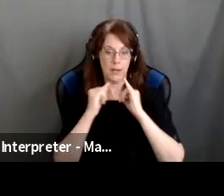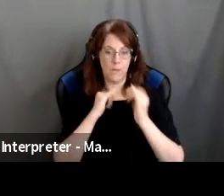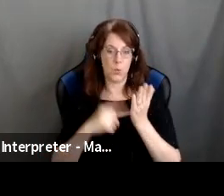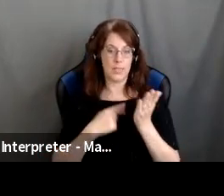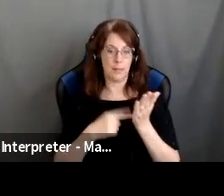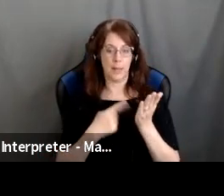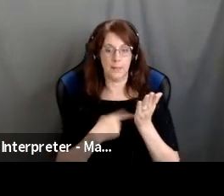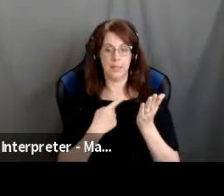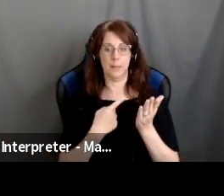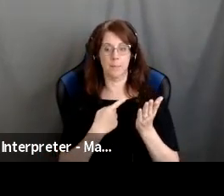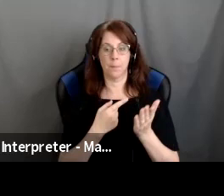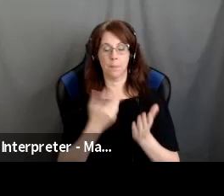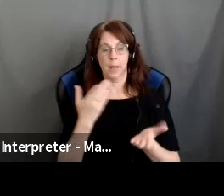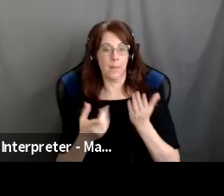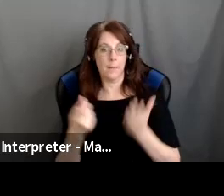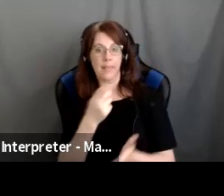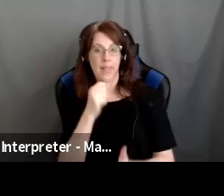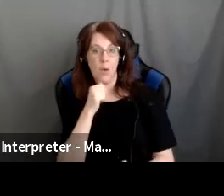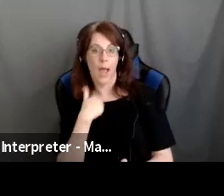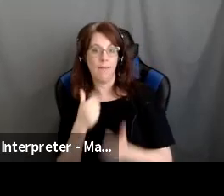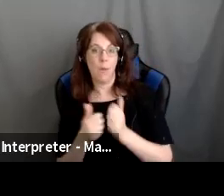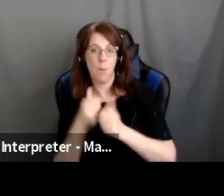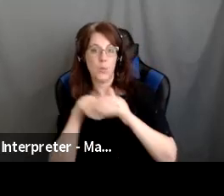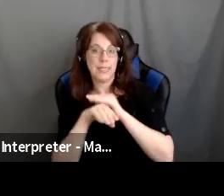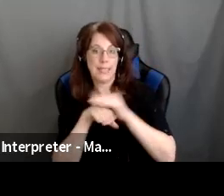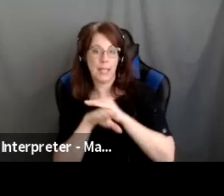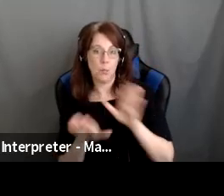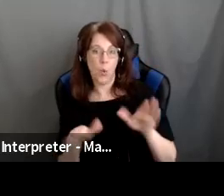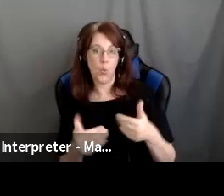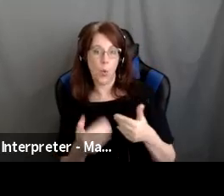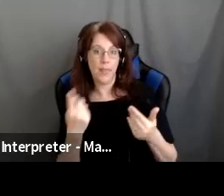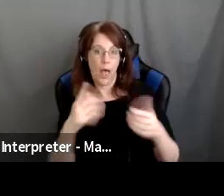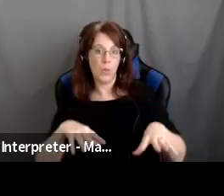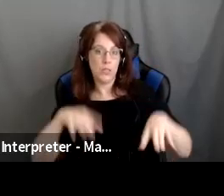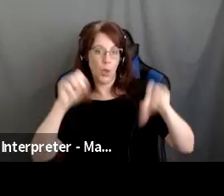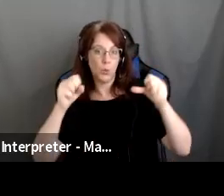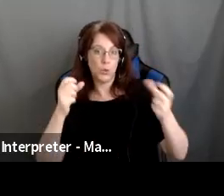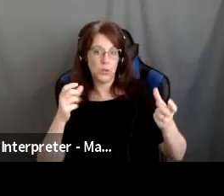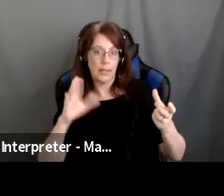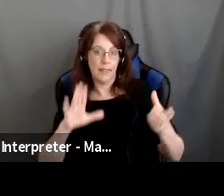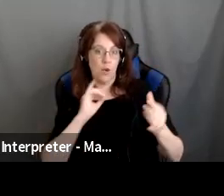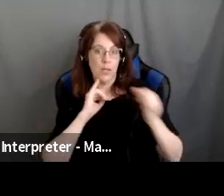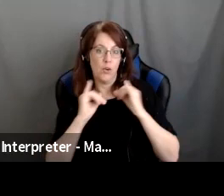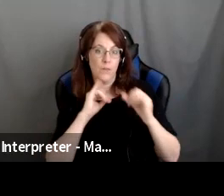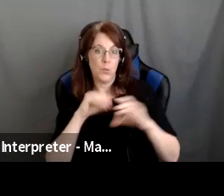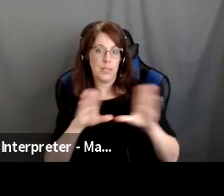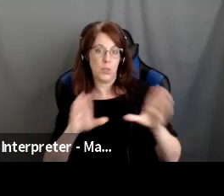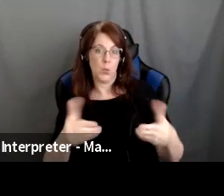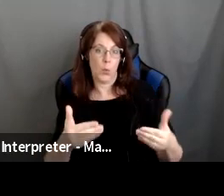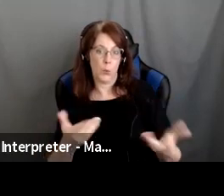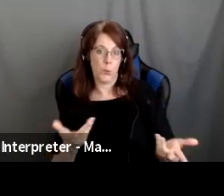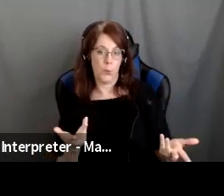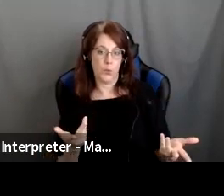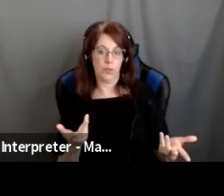Sometimes they might not have the most accessible rooms that they always host their interviews in.